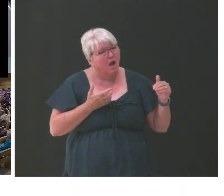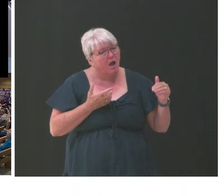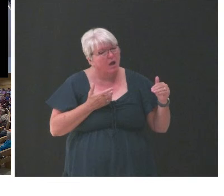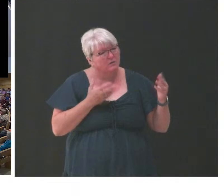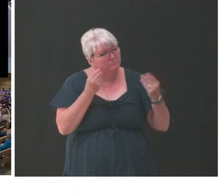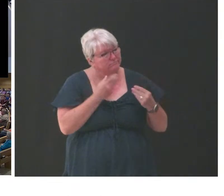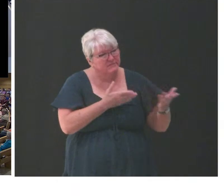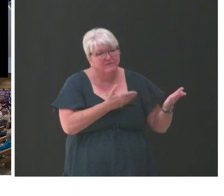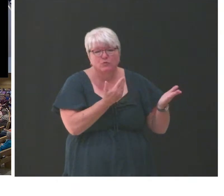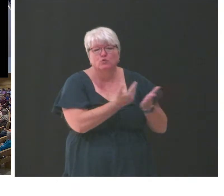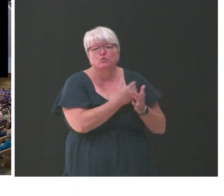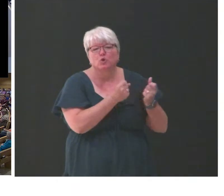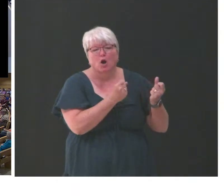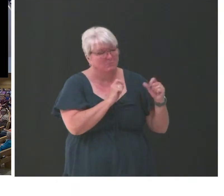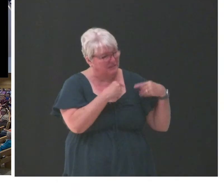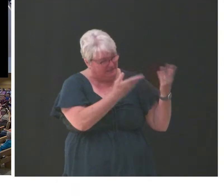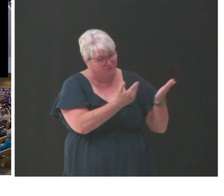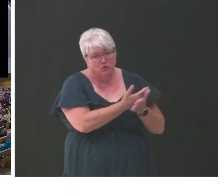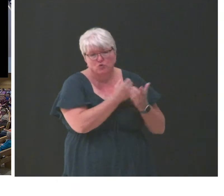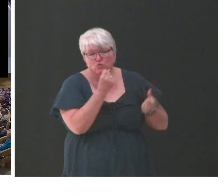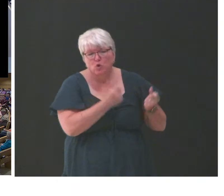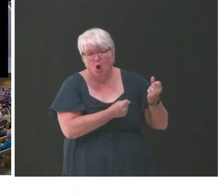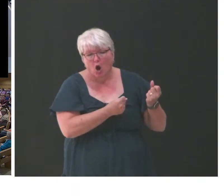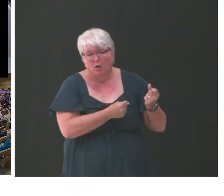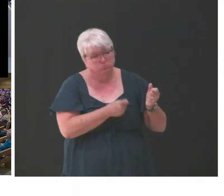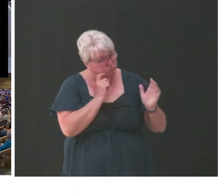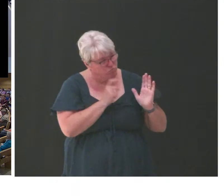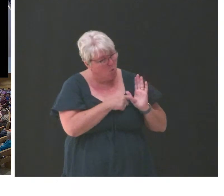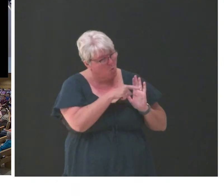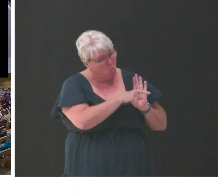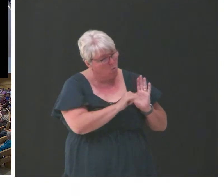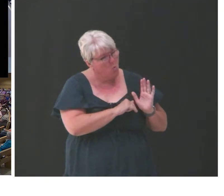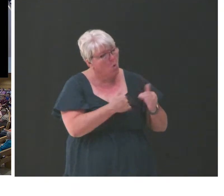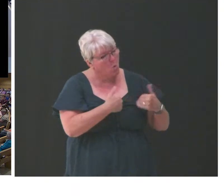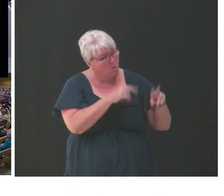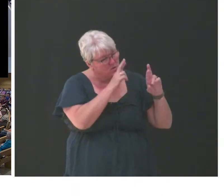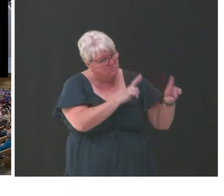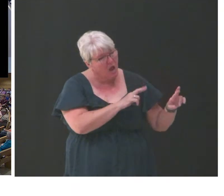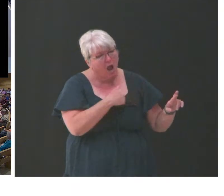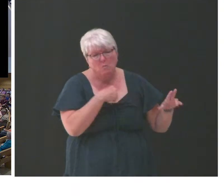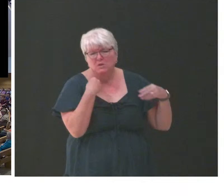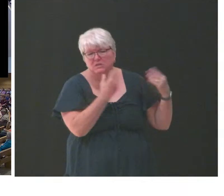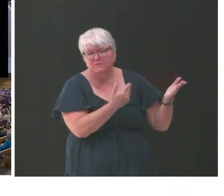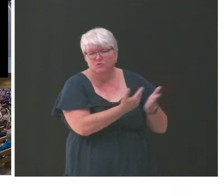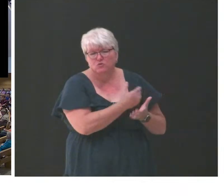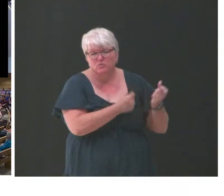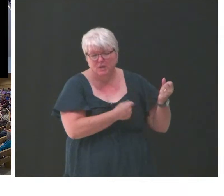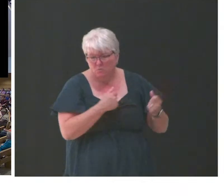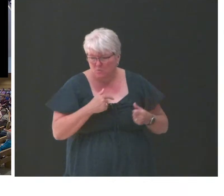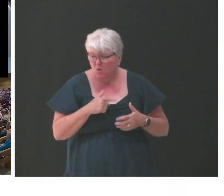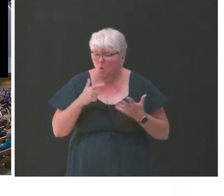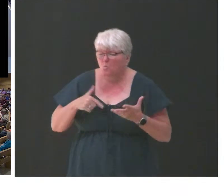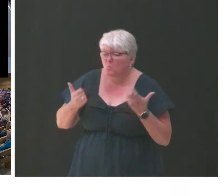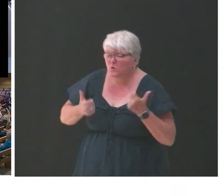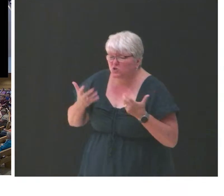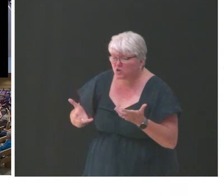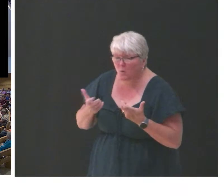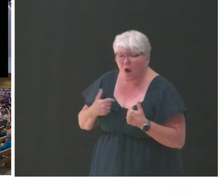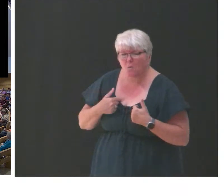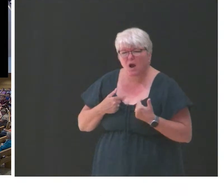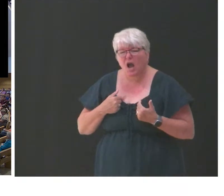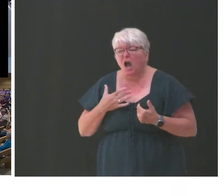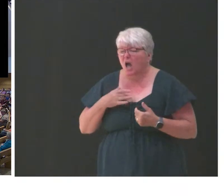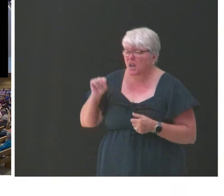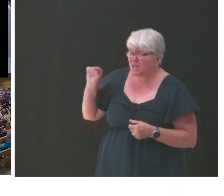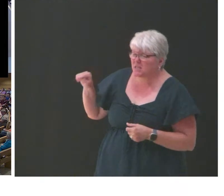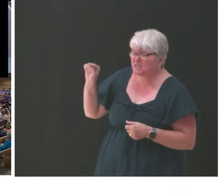to give you a new car. And they've seen something in you, they know something about you, they love something about you, and so they say, what do you want? And you start talking, I like this